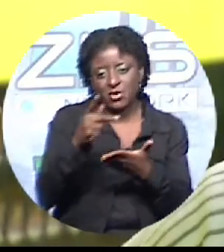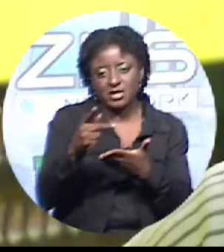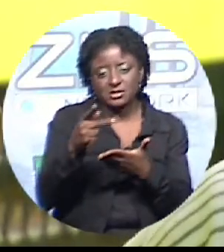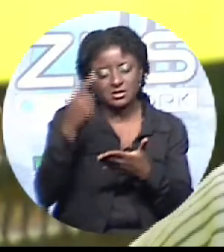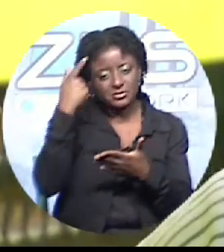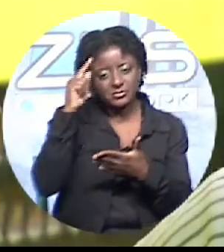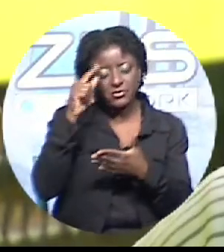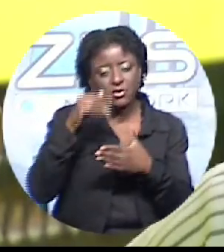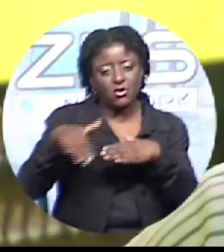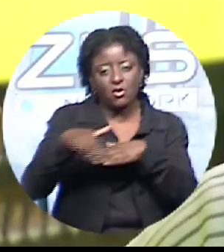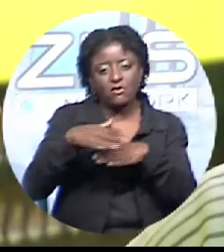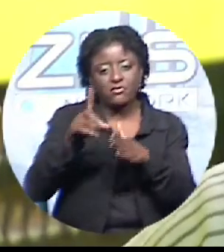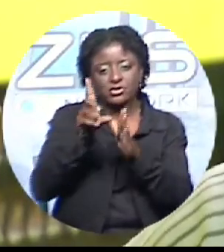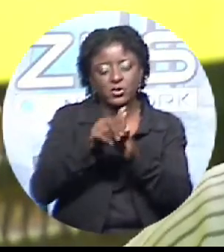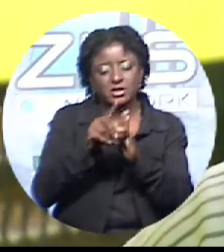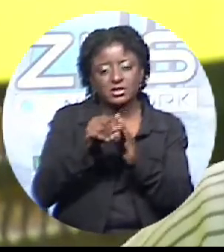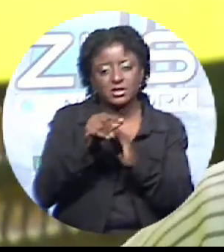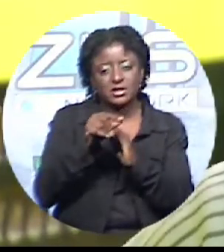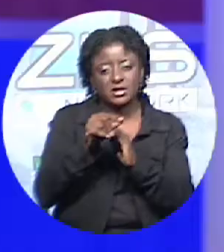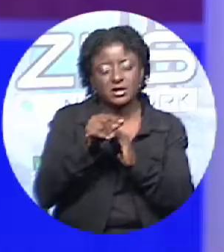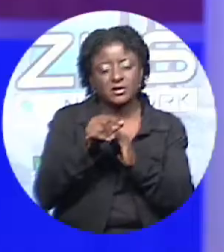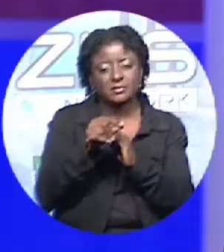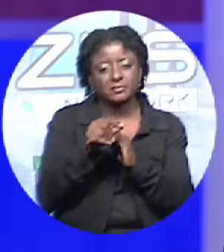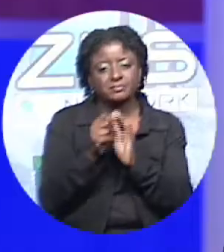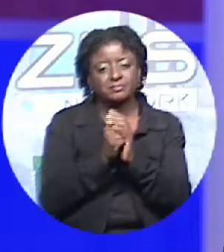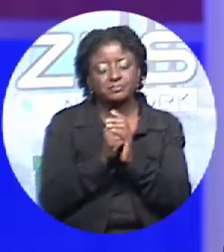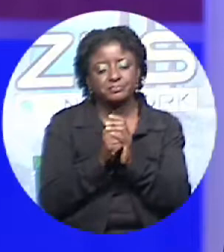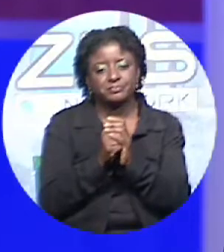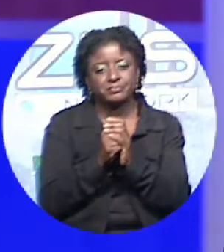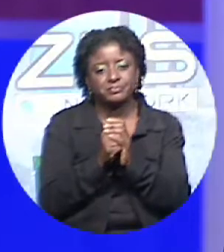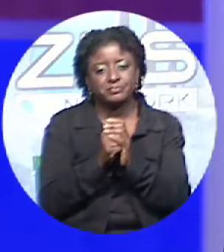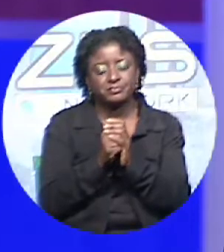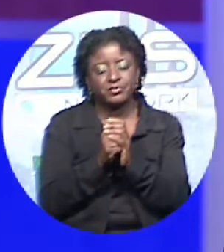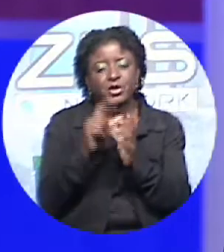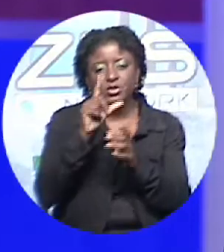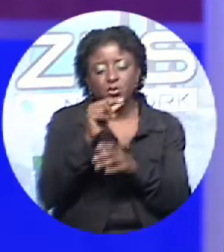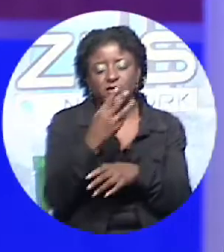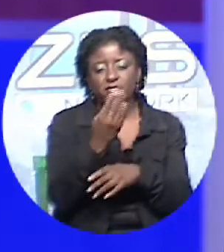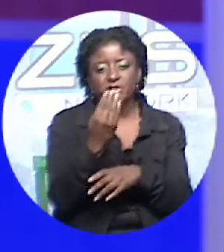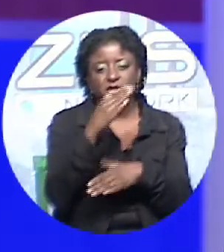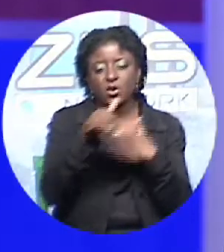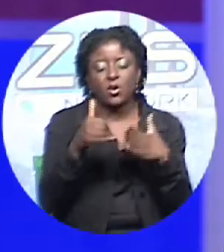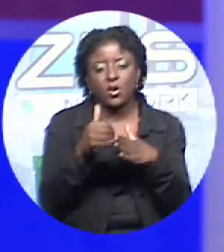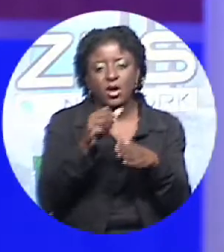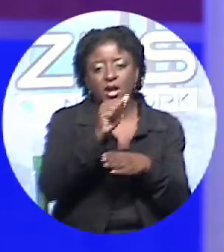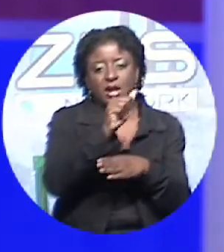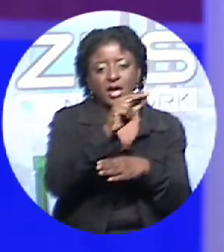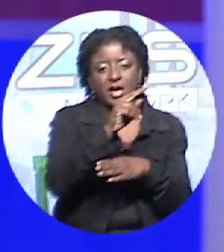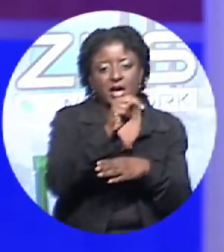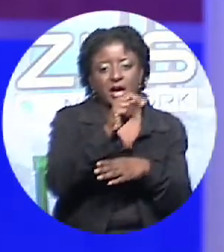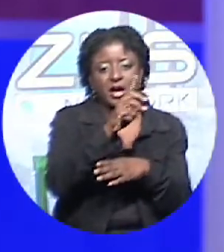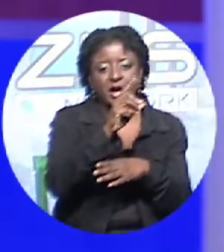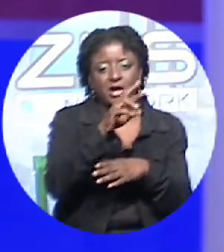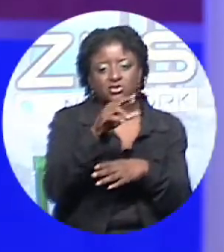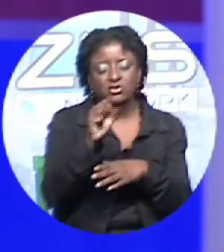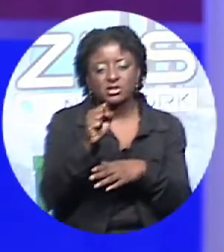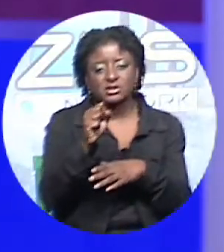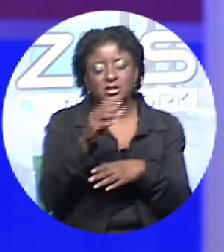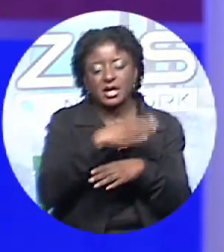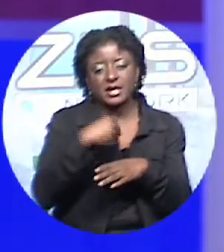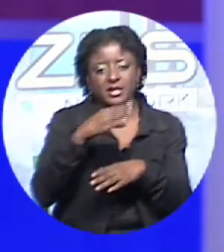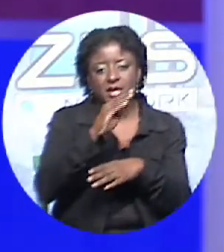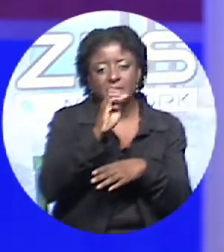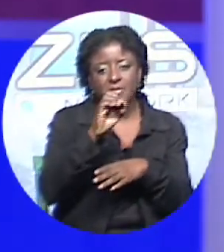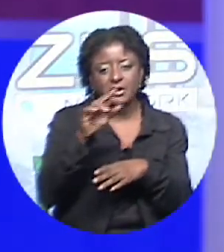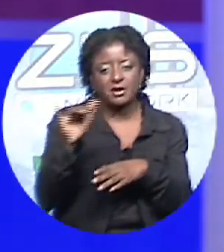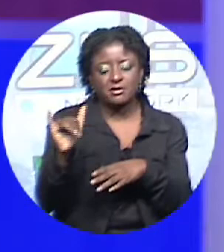award them with trophies and medals. The 2014 All-Anders Barry Islands Regatta is shaping up to be one of the biggest and